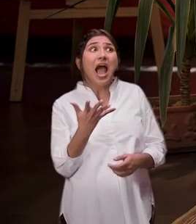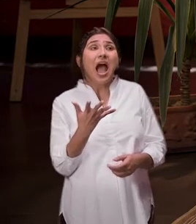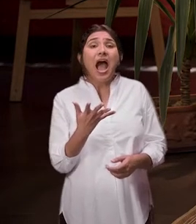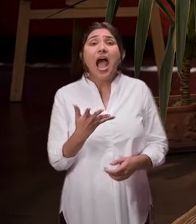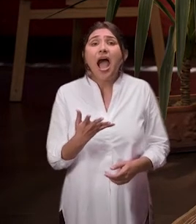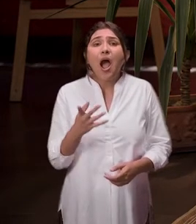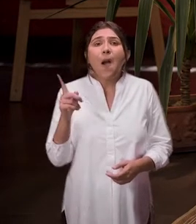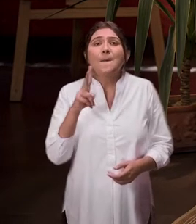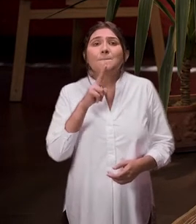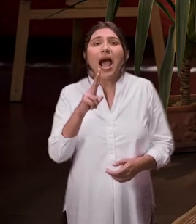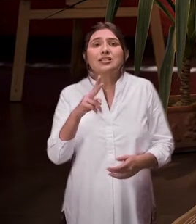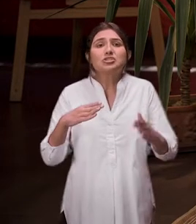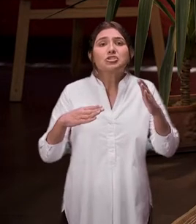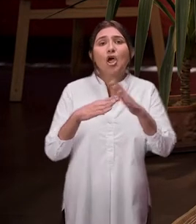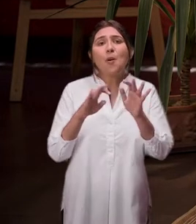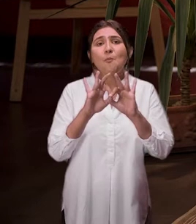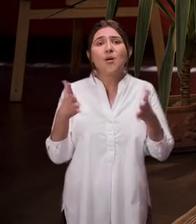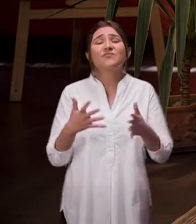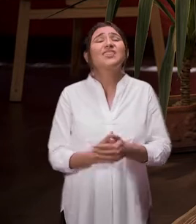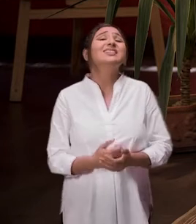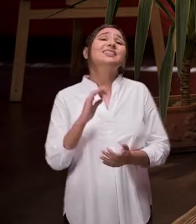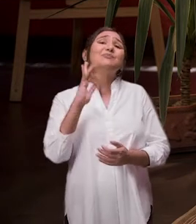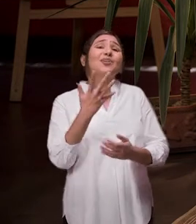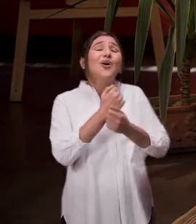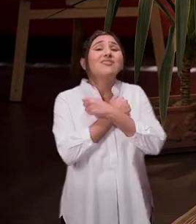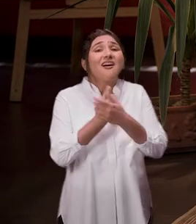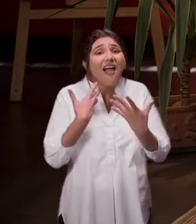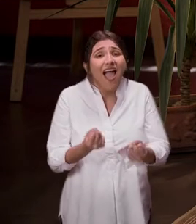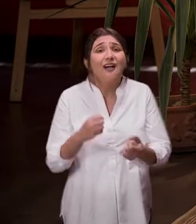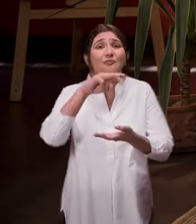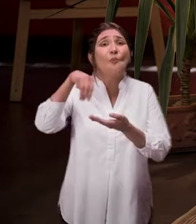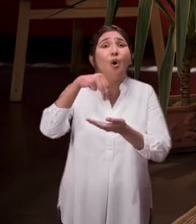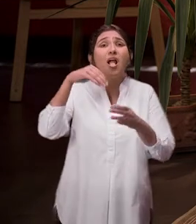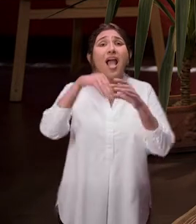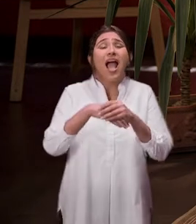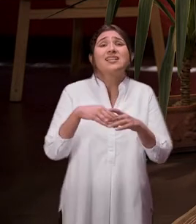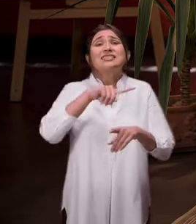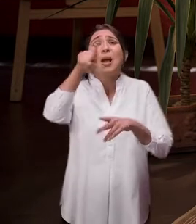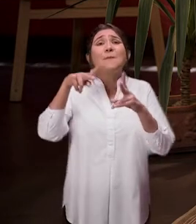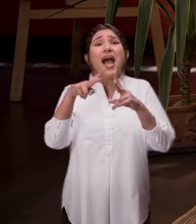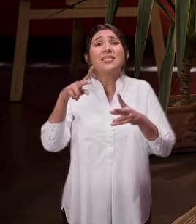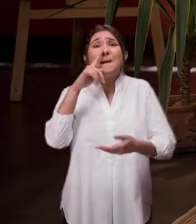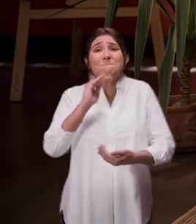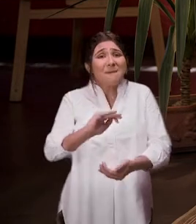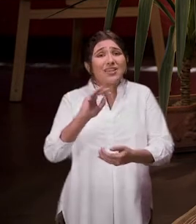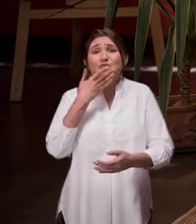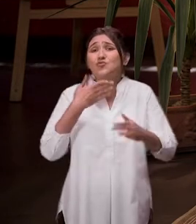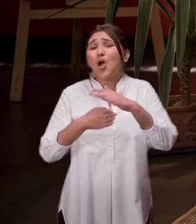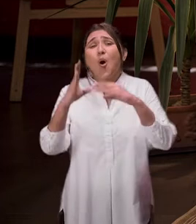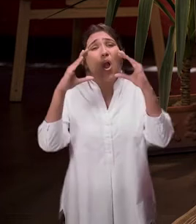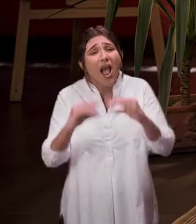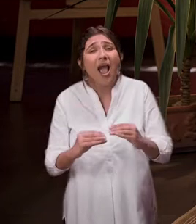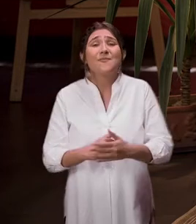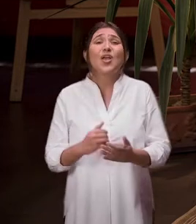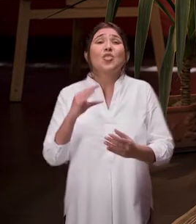he said, but he didn't finish right away. Because, Jani, in our country, not everyone sends their daughters